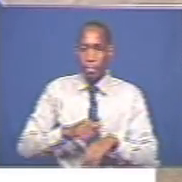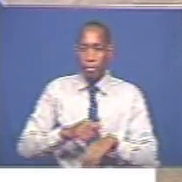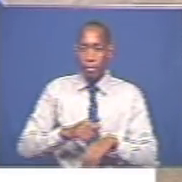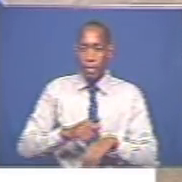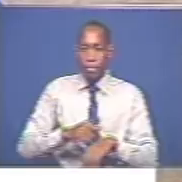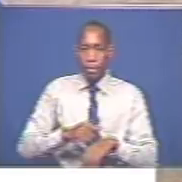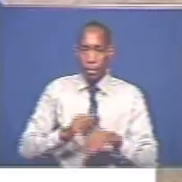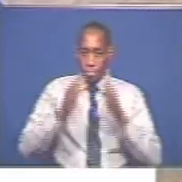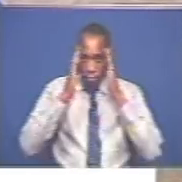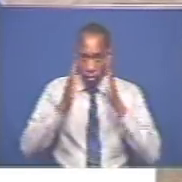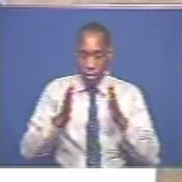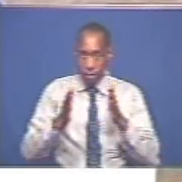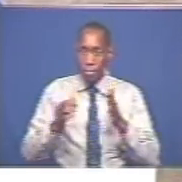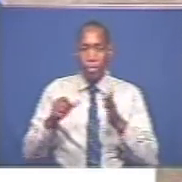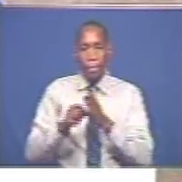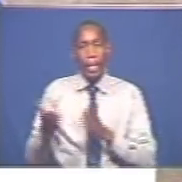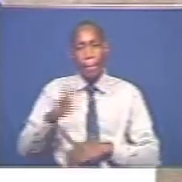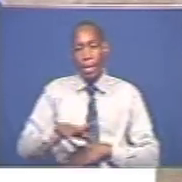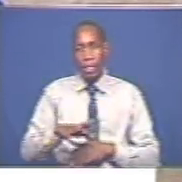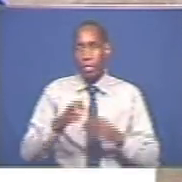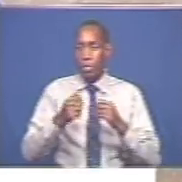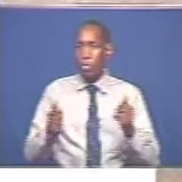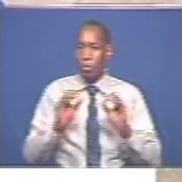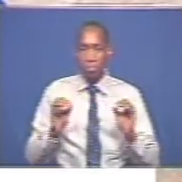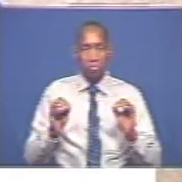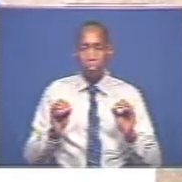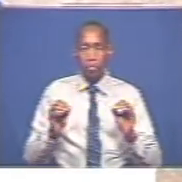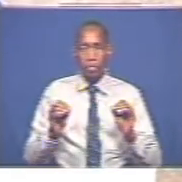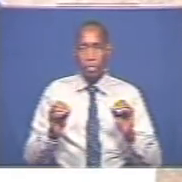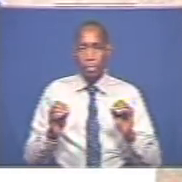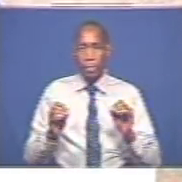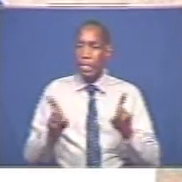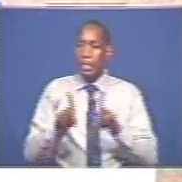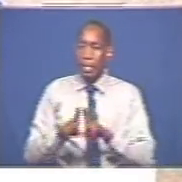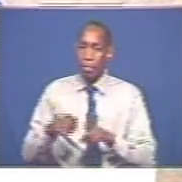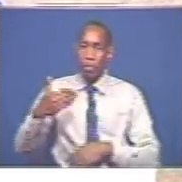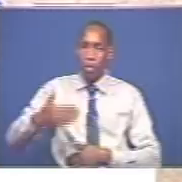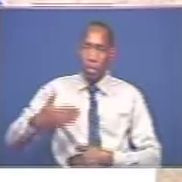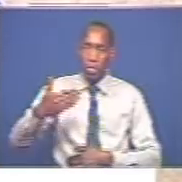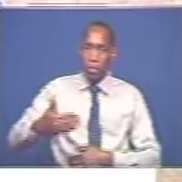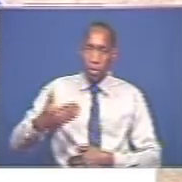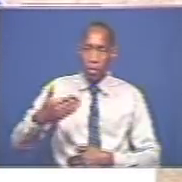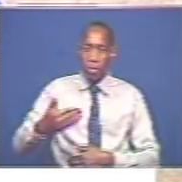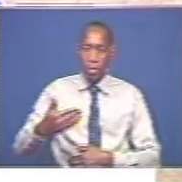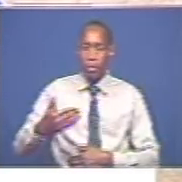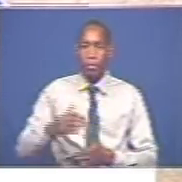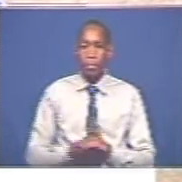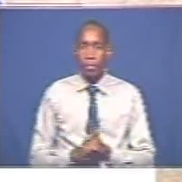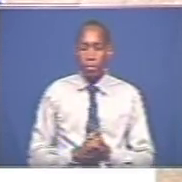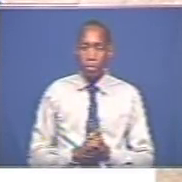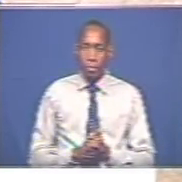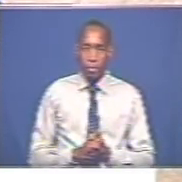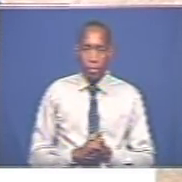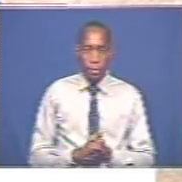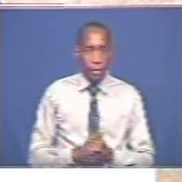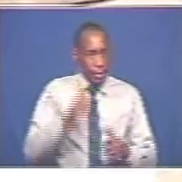Yeah. So it was never a solution. It was just a cycle. Same thing. You're redoing the same thing, reliving the same thing. Mm-hmm. Yes. You